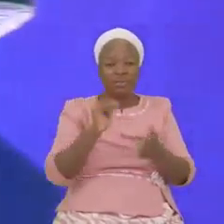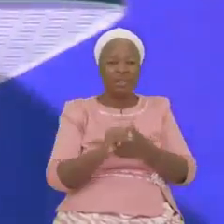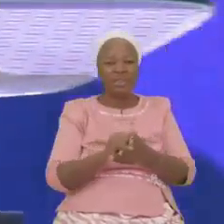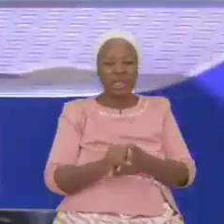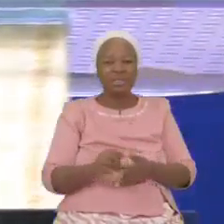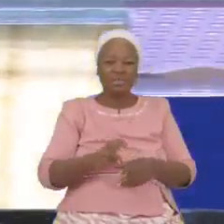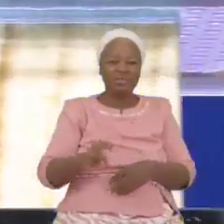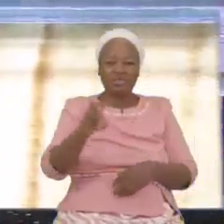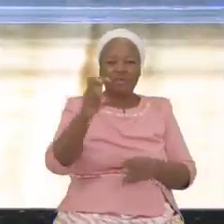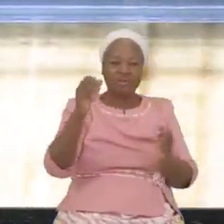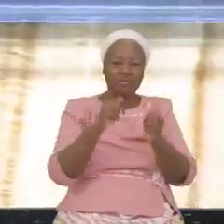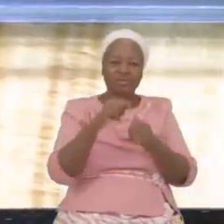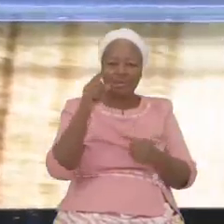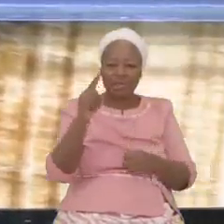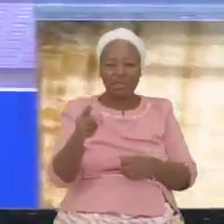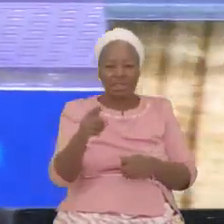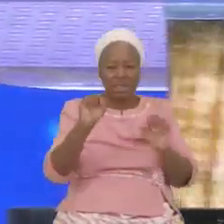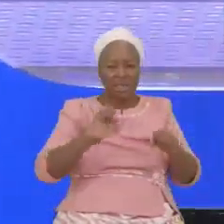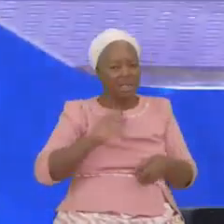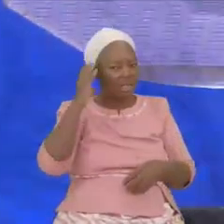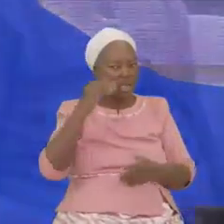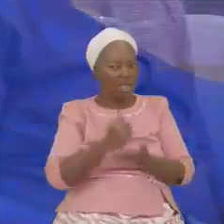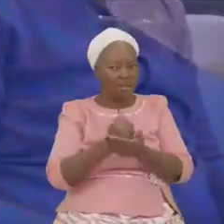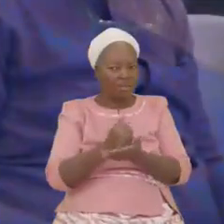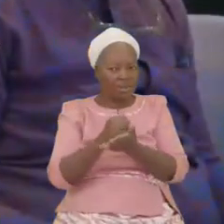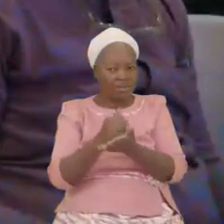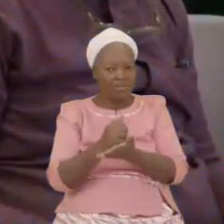sail with thee. Can I hear an amen there?